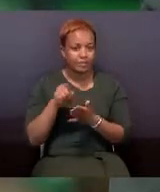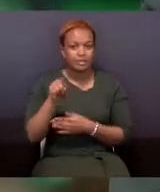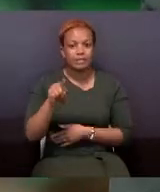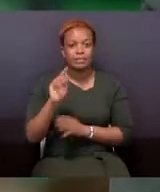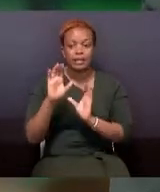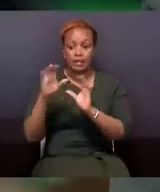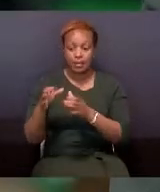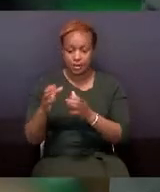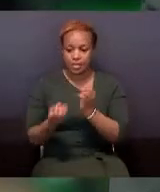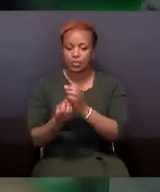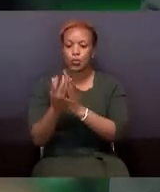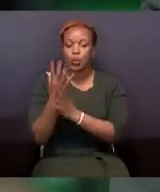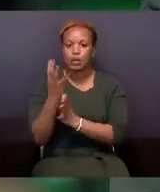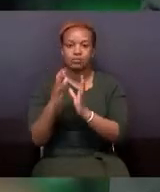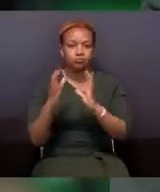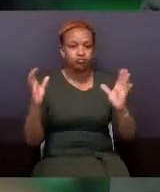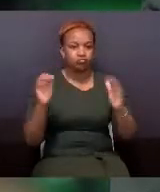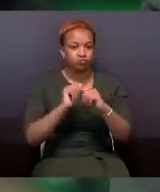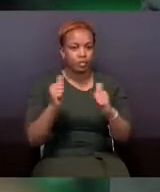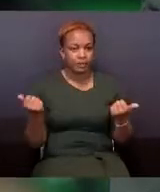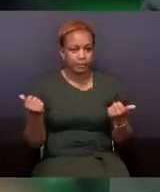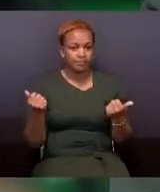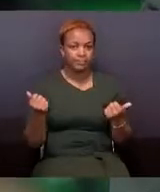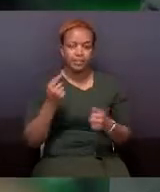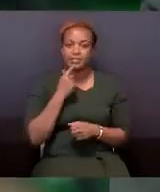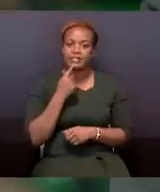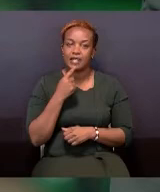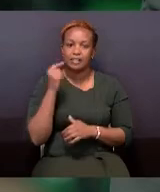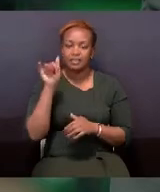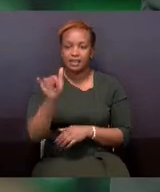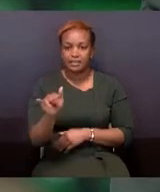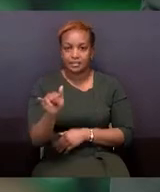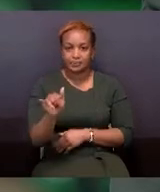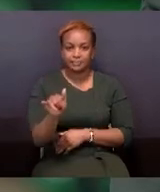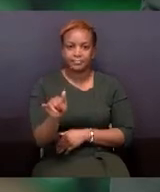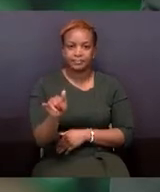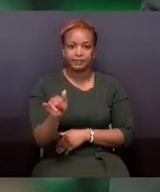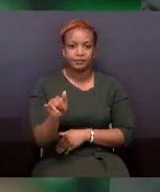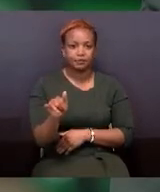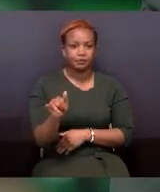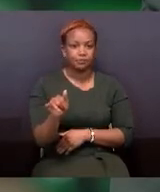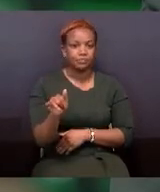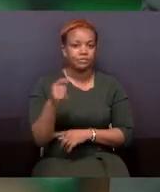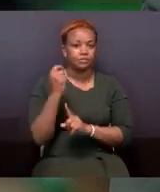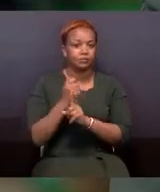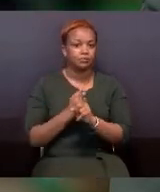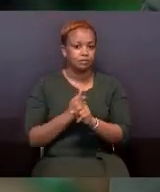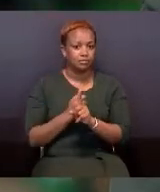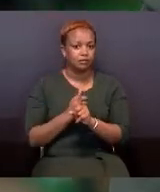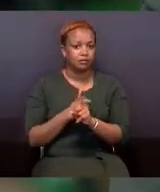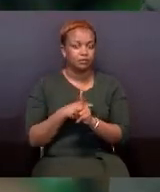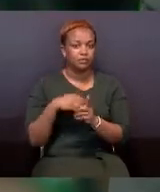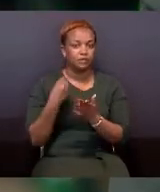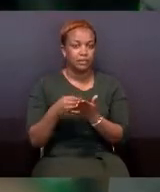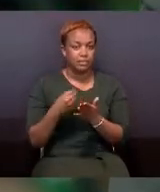to a very big level. I want to say that in terms of financial markets across the